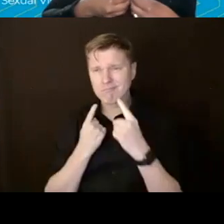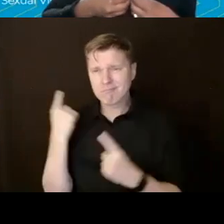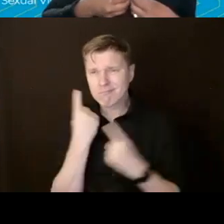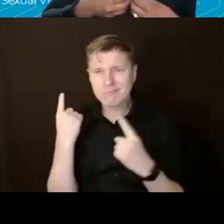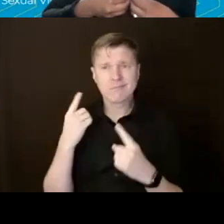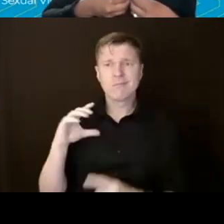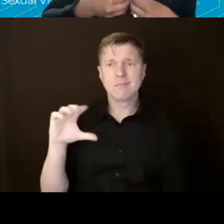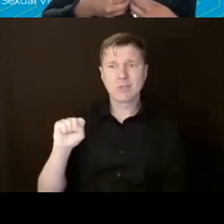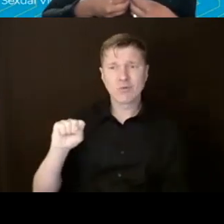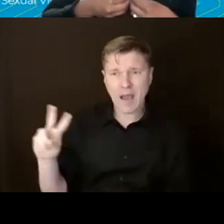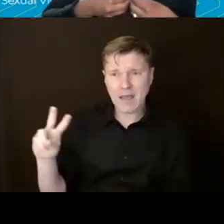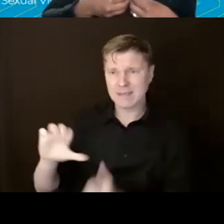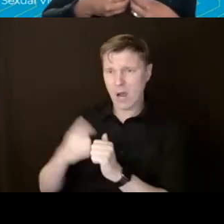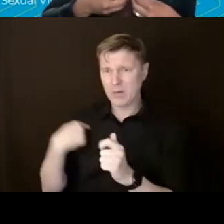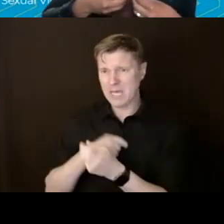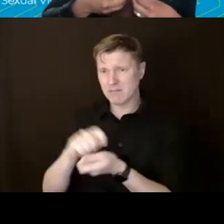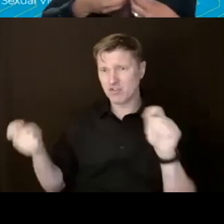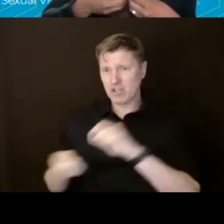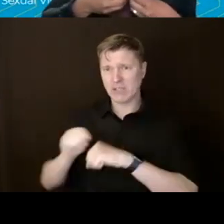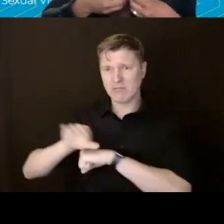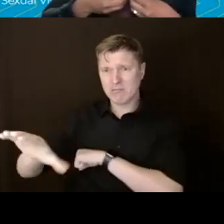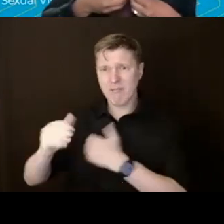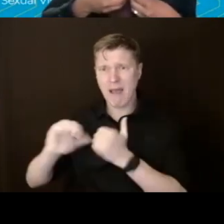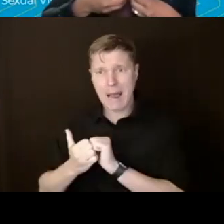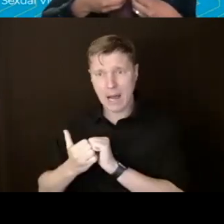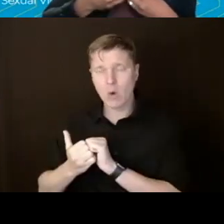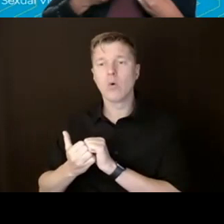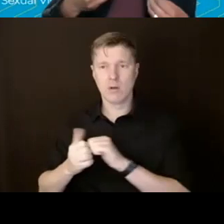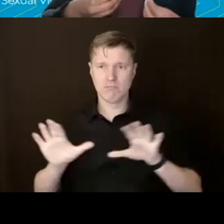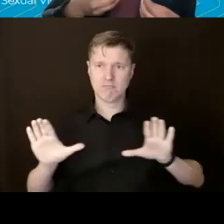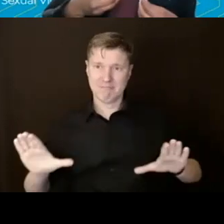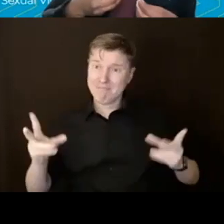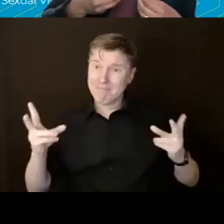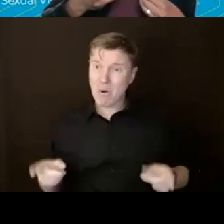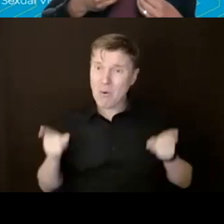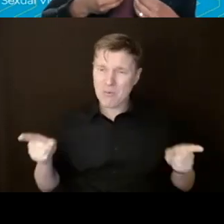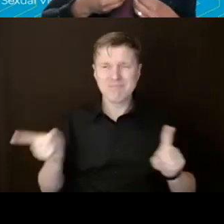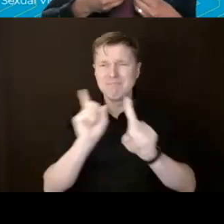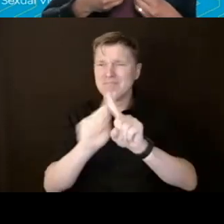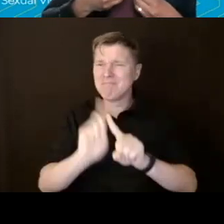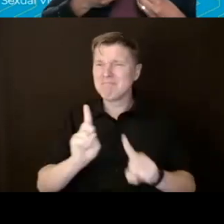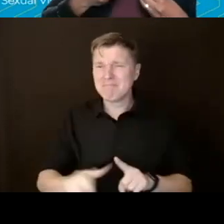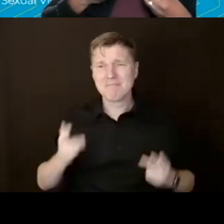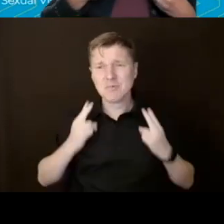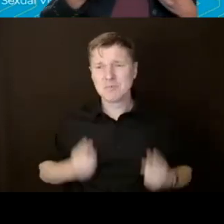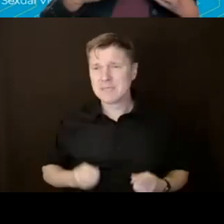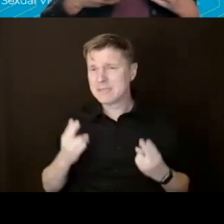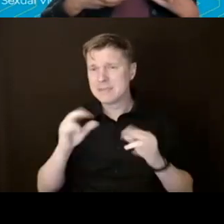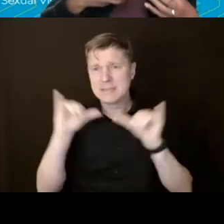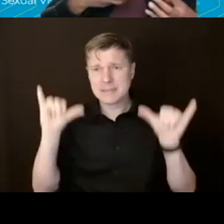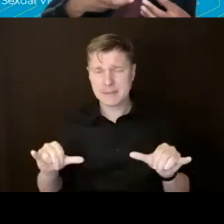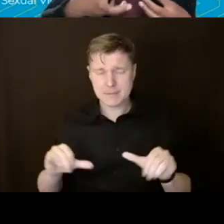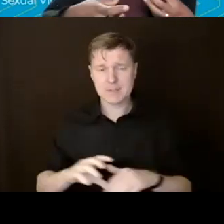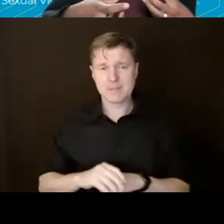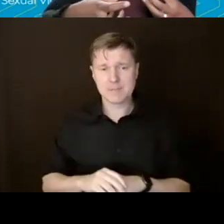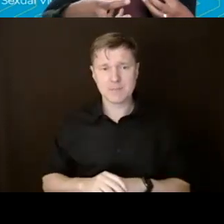we can do to make a difference. And so there are many forms of human systems. And so this container